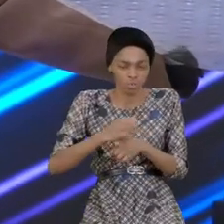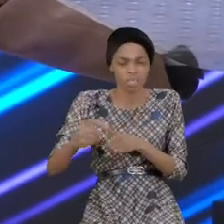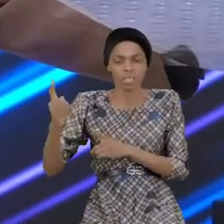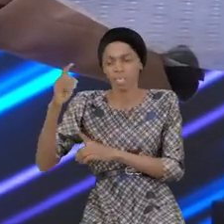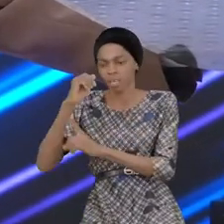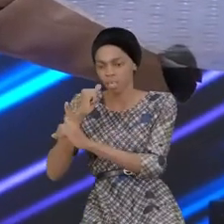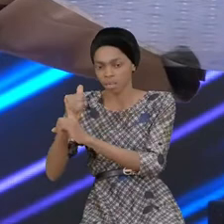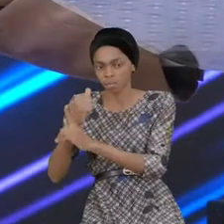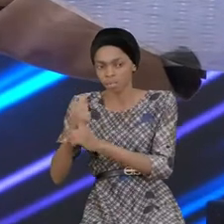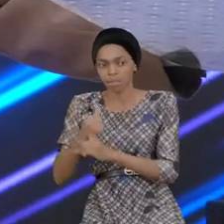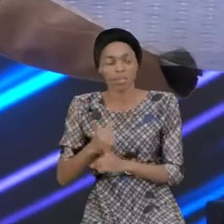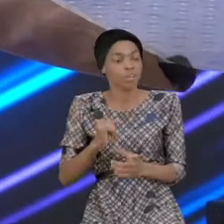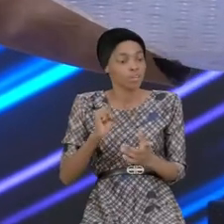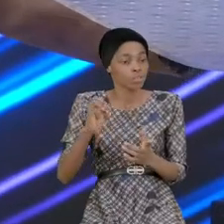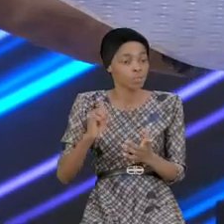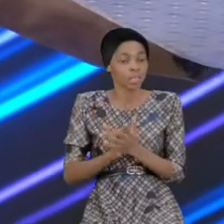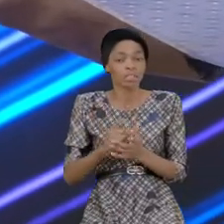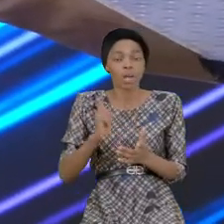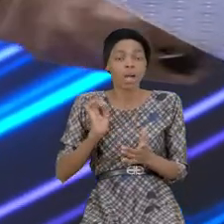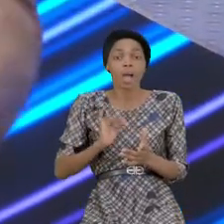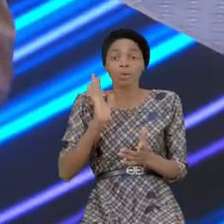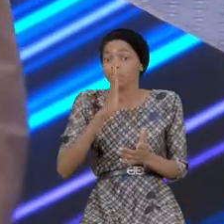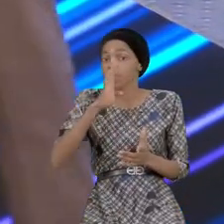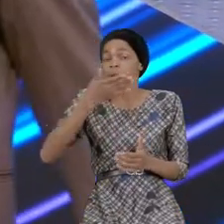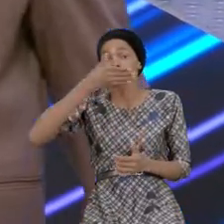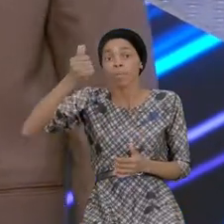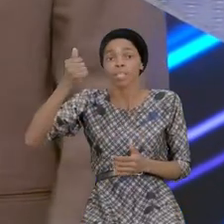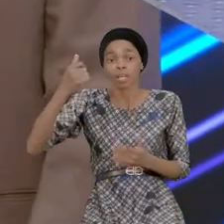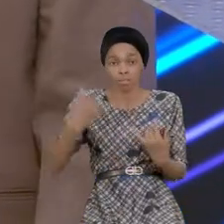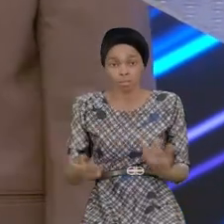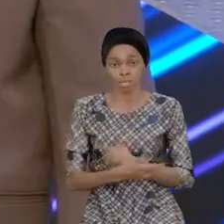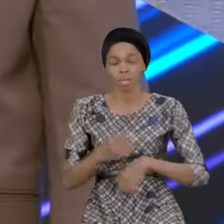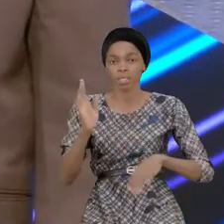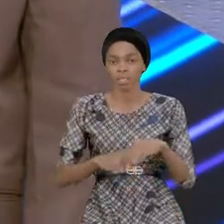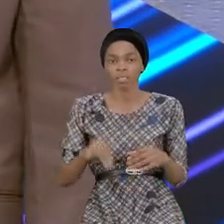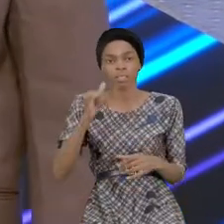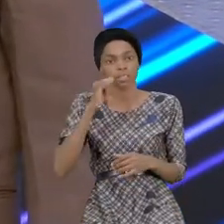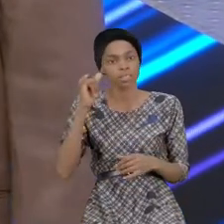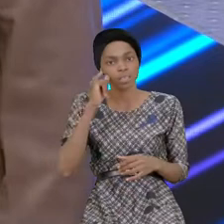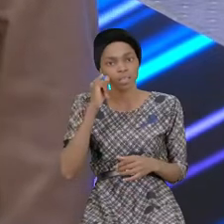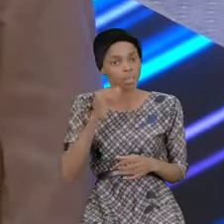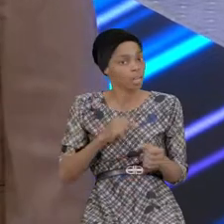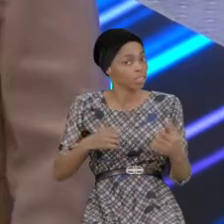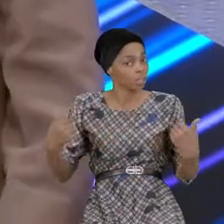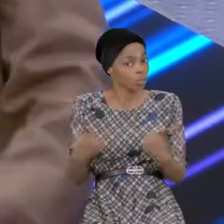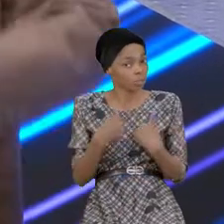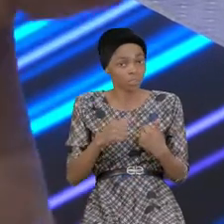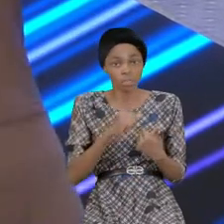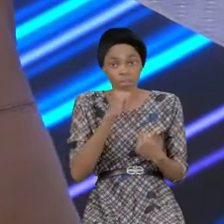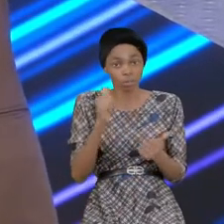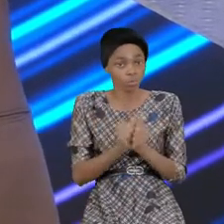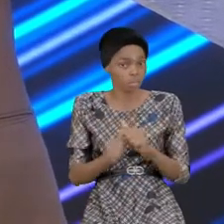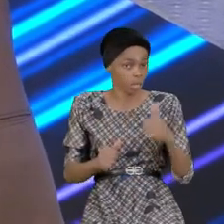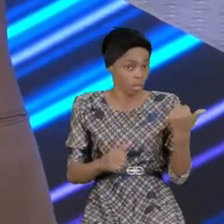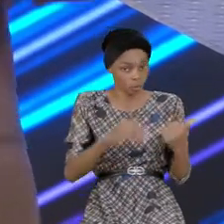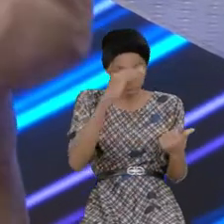better today than I was yesterday. His competition is not with another man. His competition